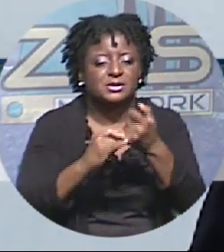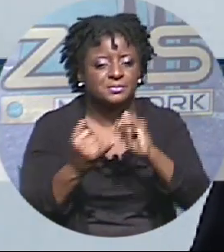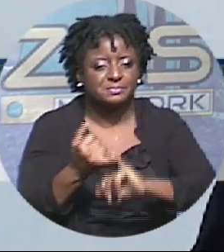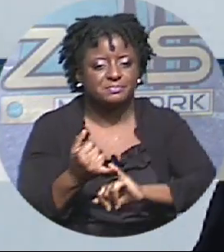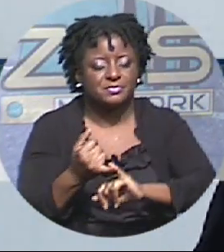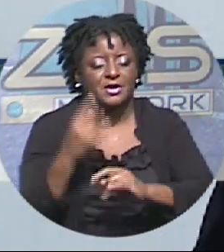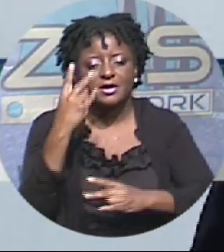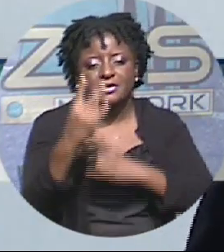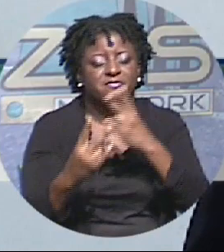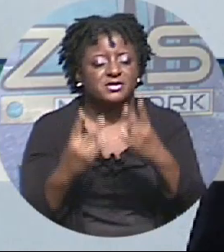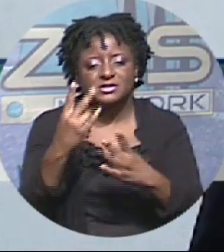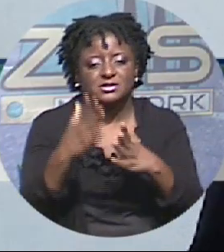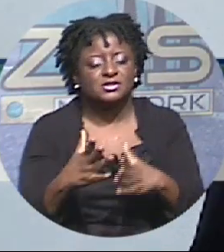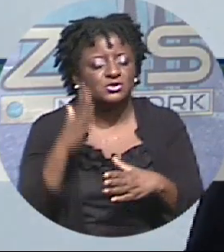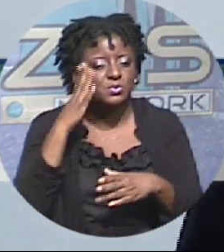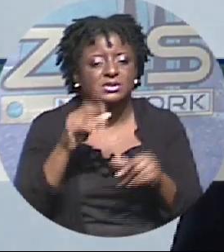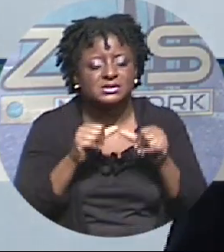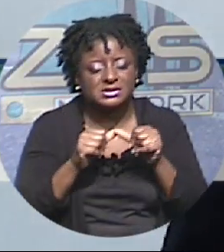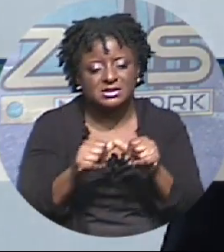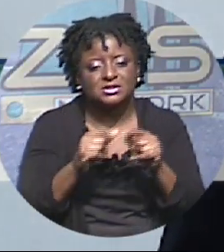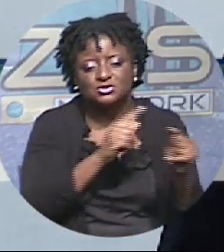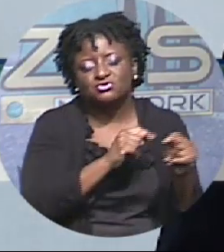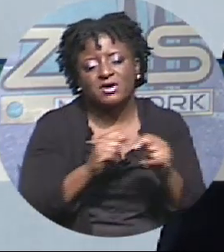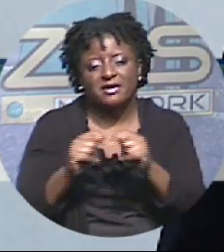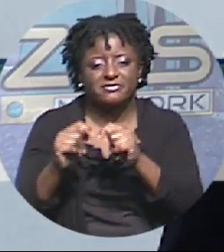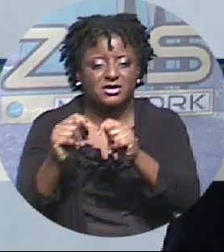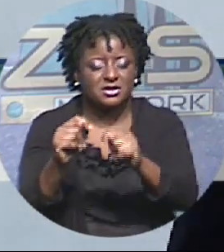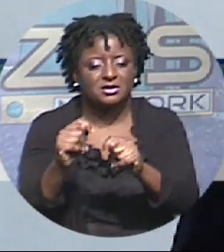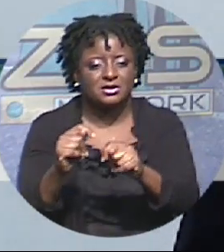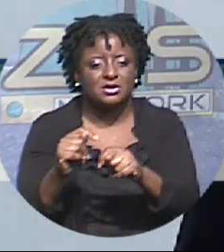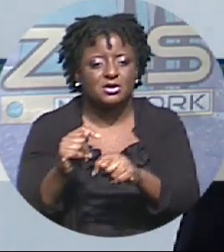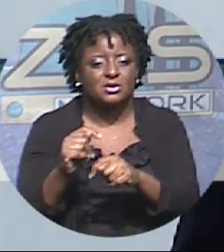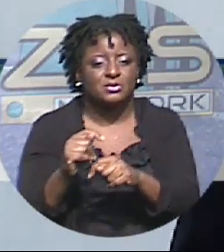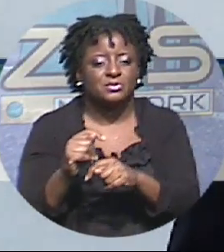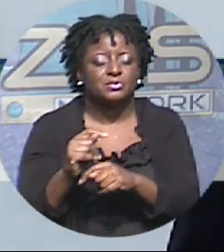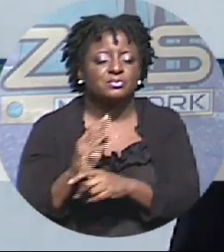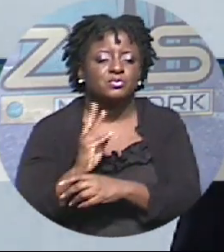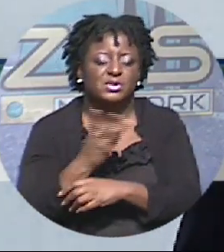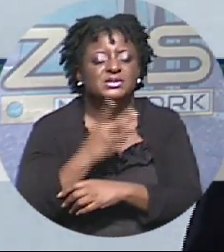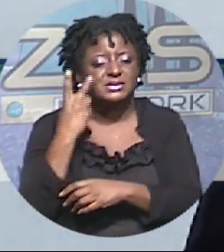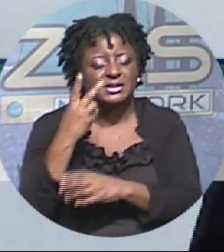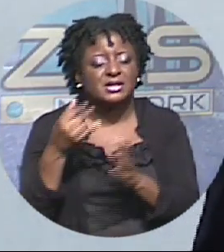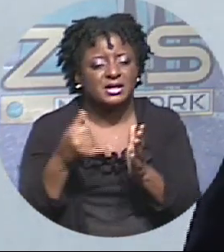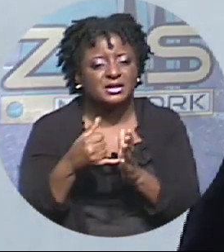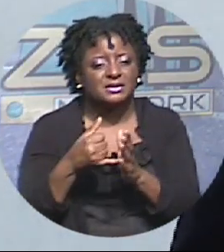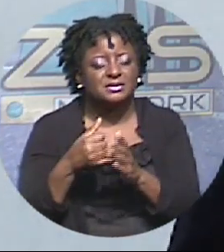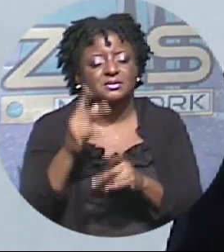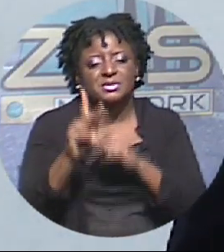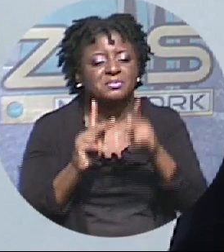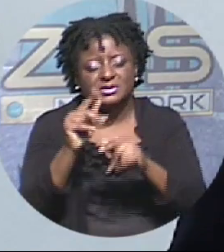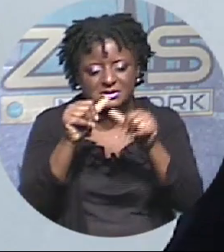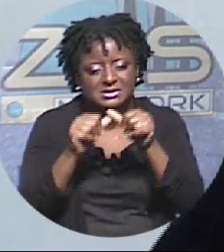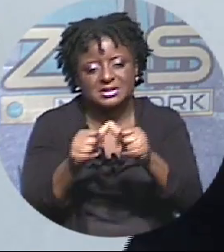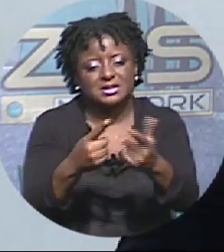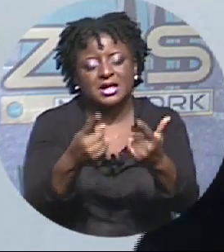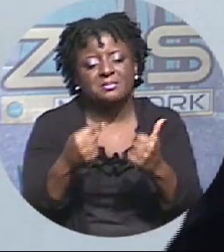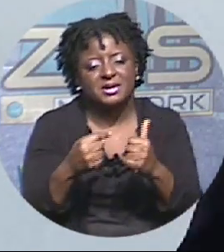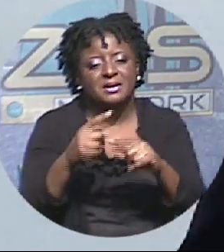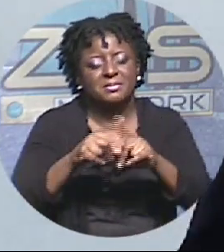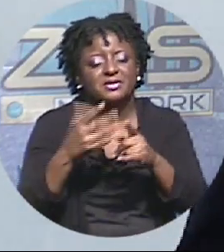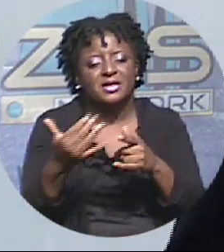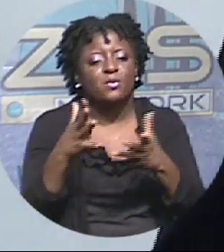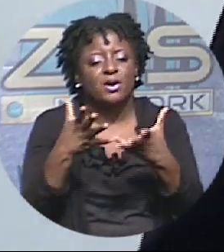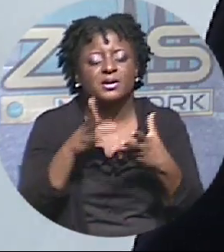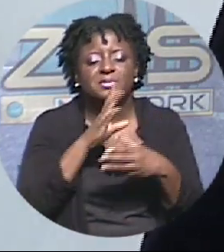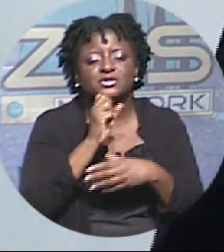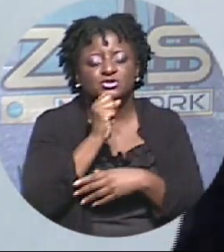seeing in the United States, in Florida in particular. We're also seeing in the rest of the Caribbean that they're still coming, but they want to have a